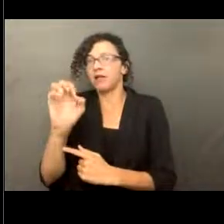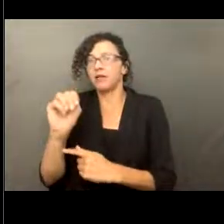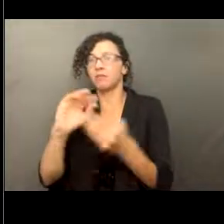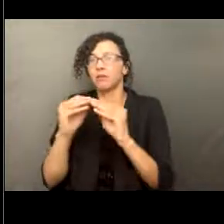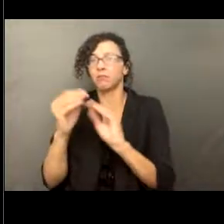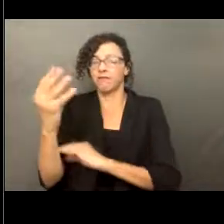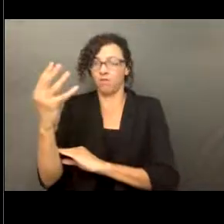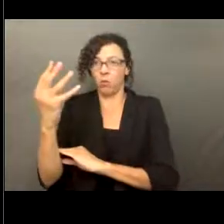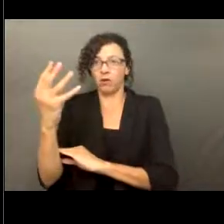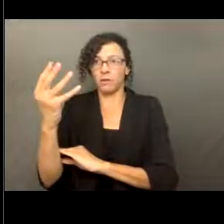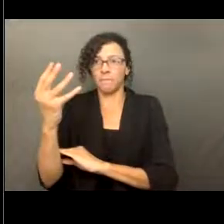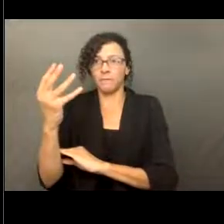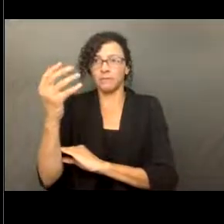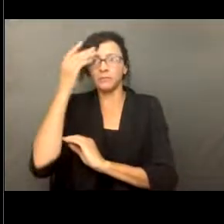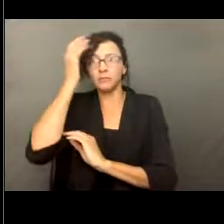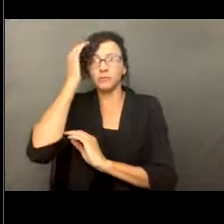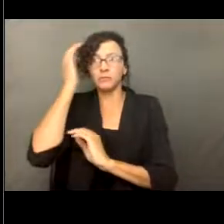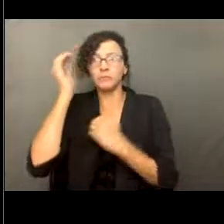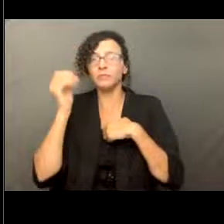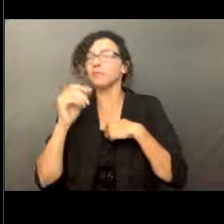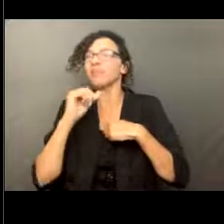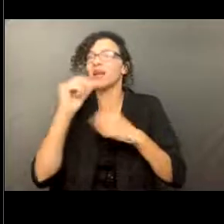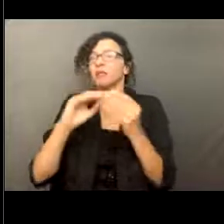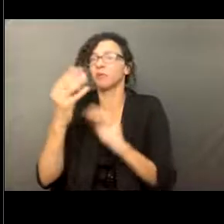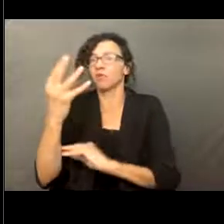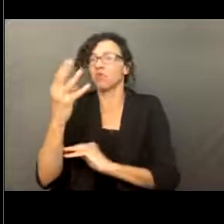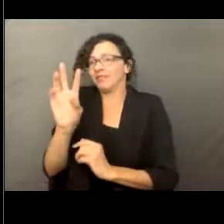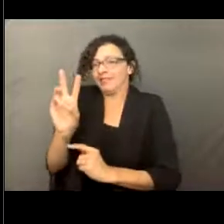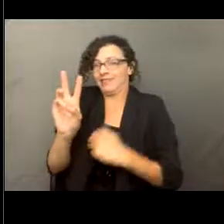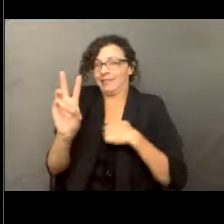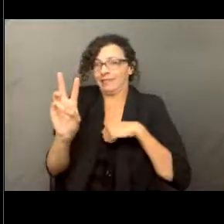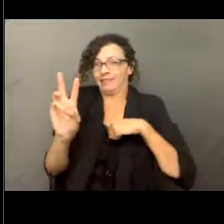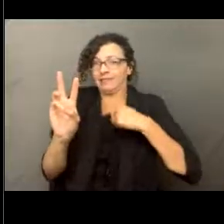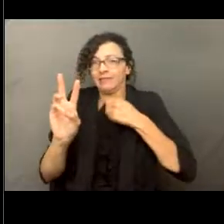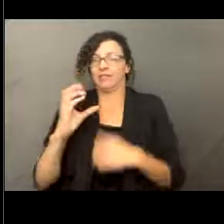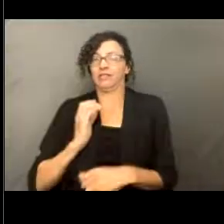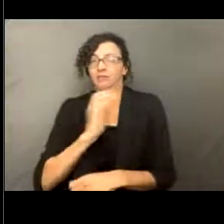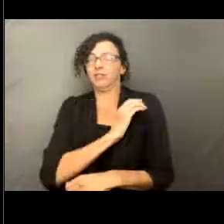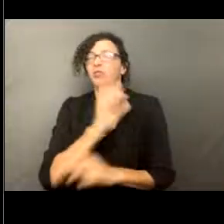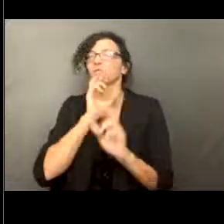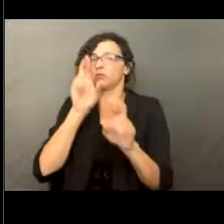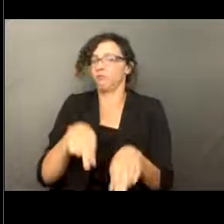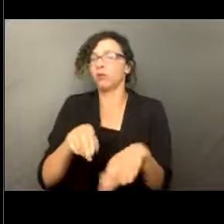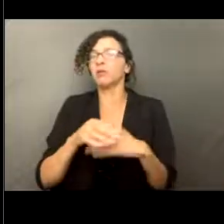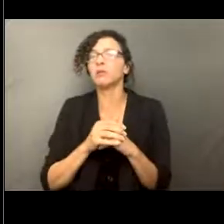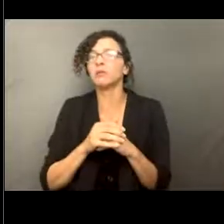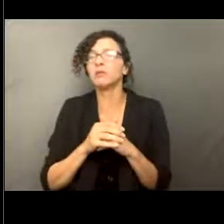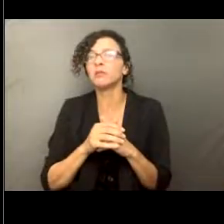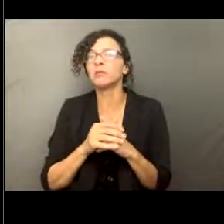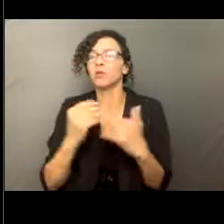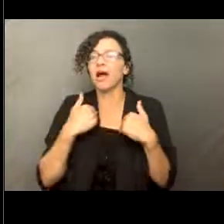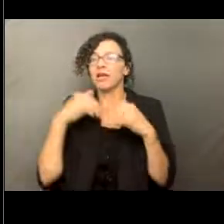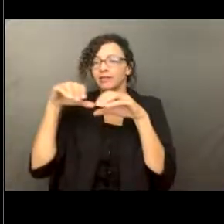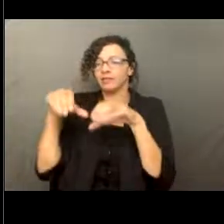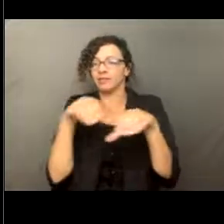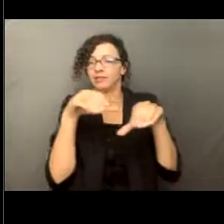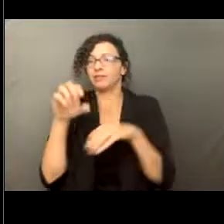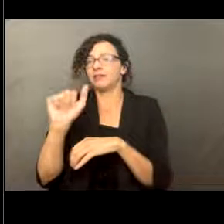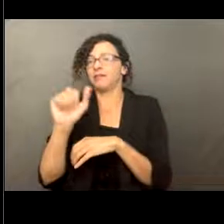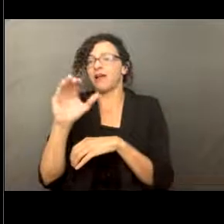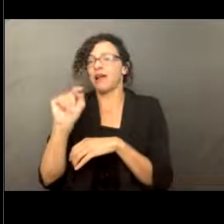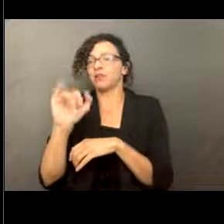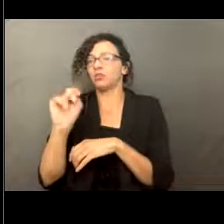4. No, not 4, 6. Item number 6, Commissioner's Report. It was an action item, and